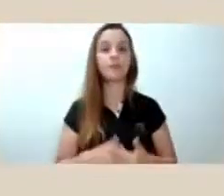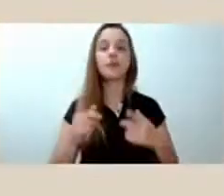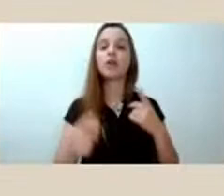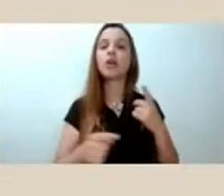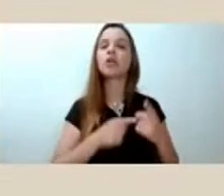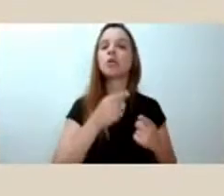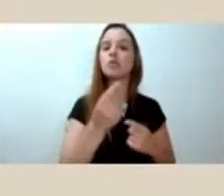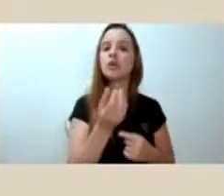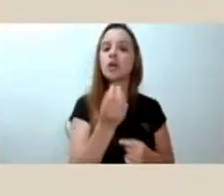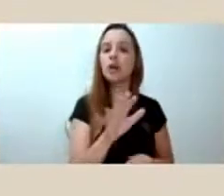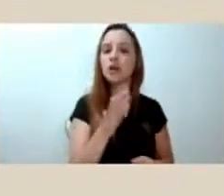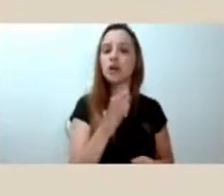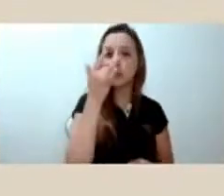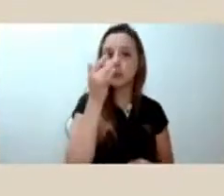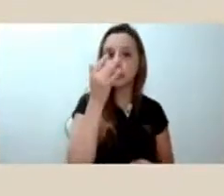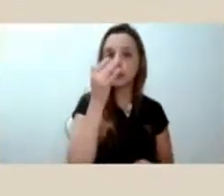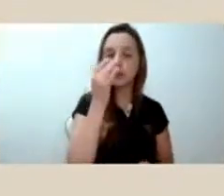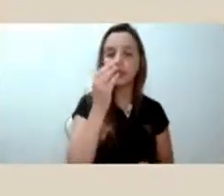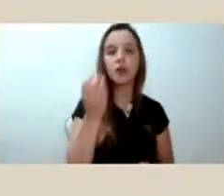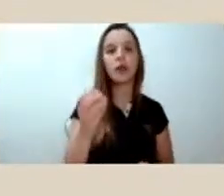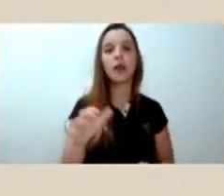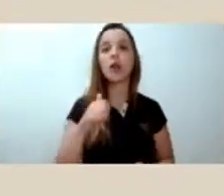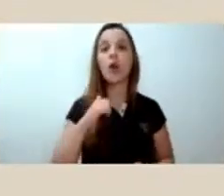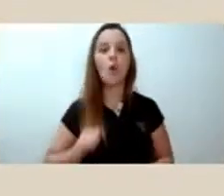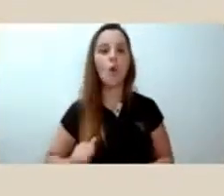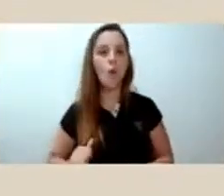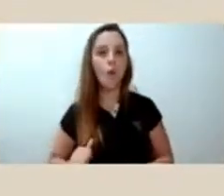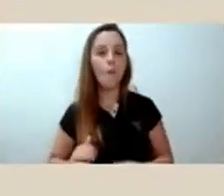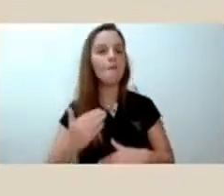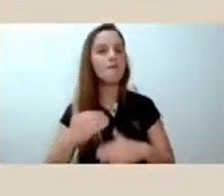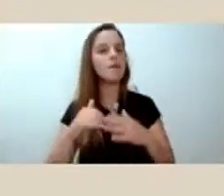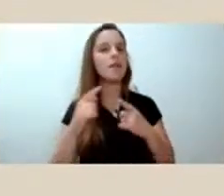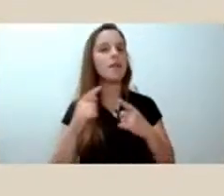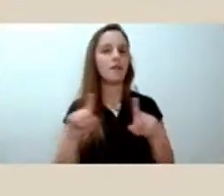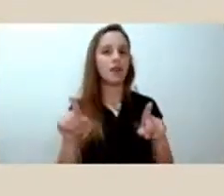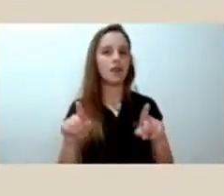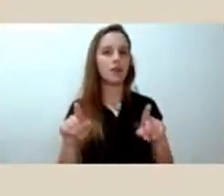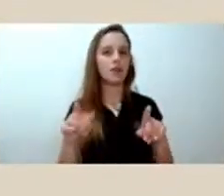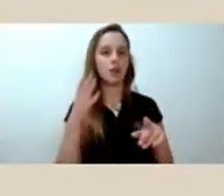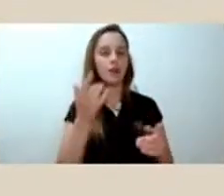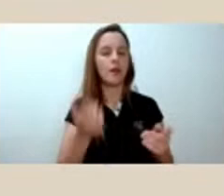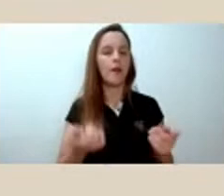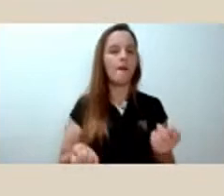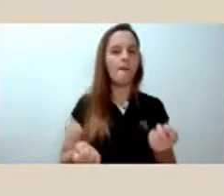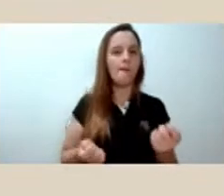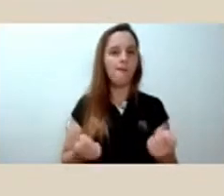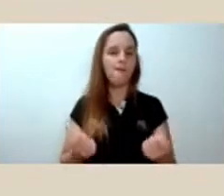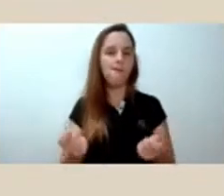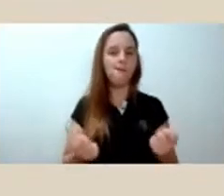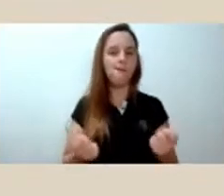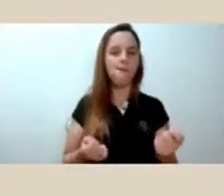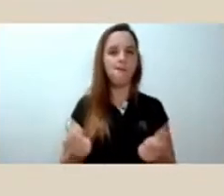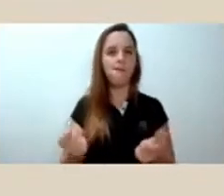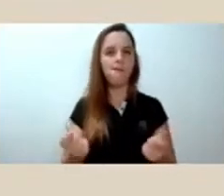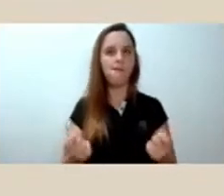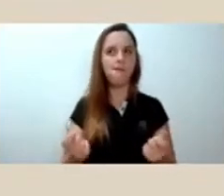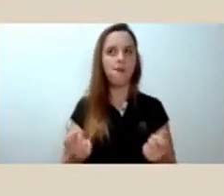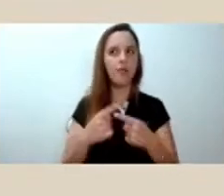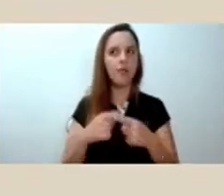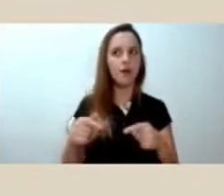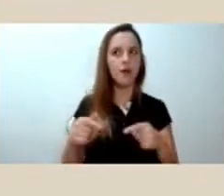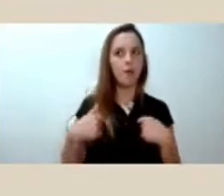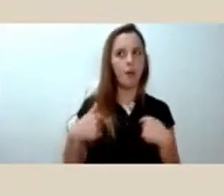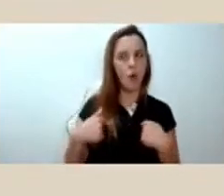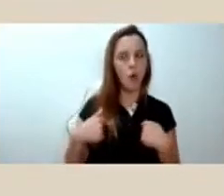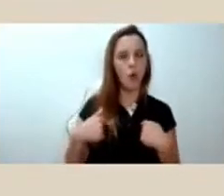Roma kids, they are doing a different thing. They are managing the fact that they are different, and the fact that they